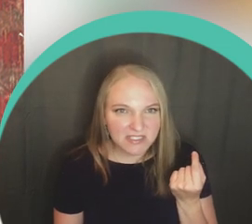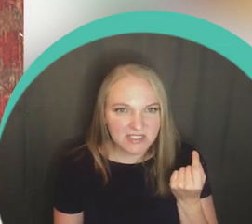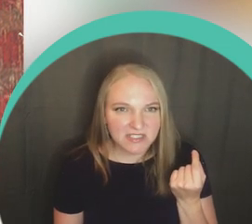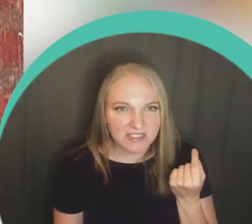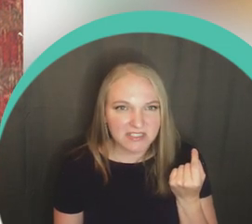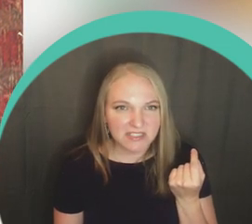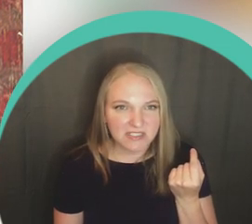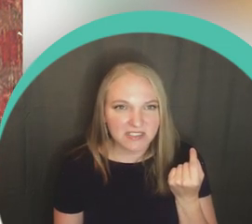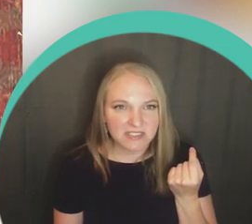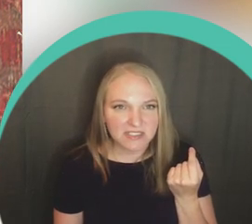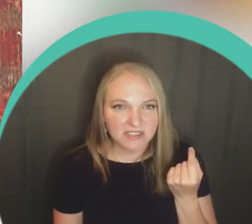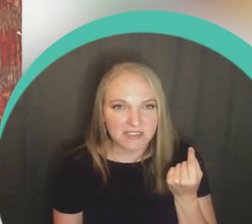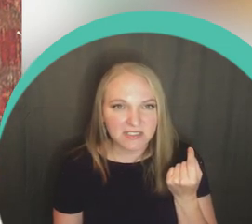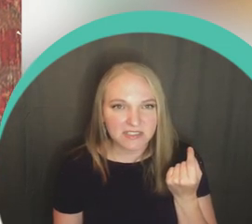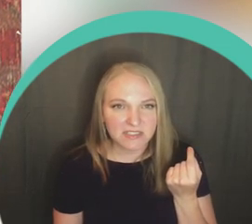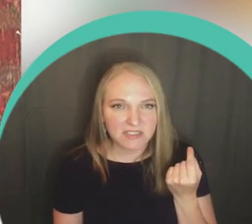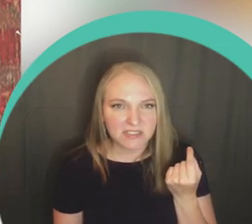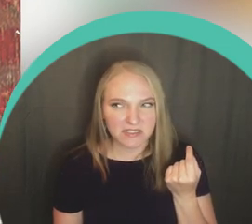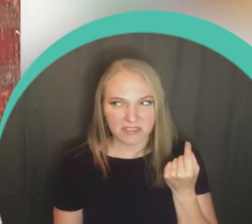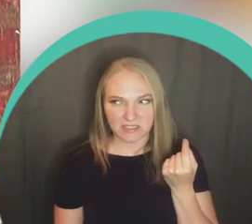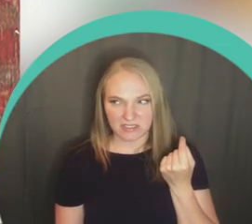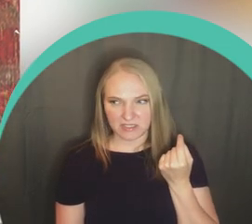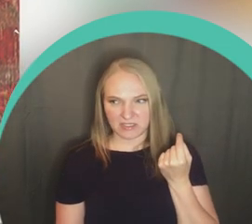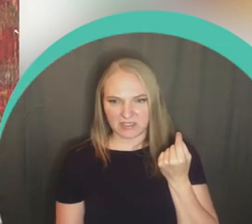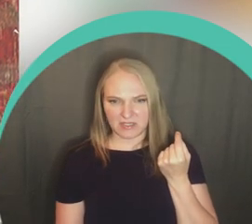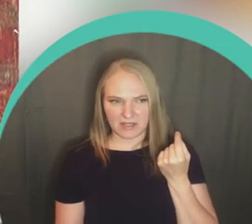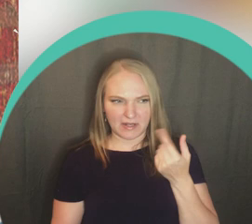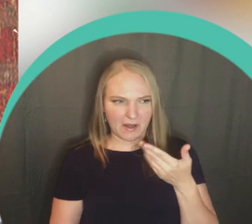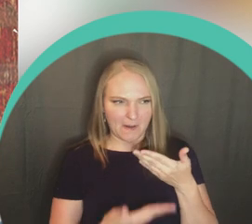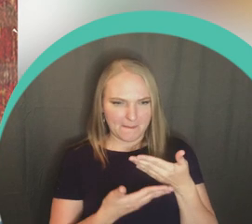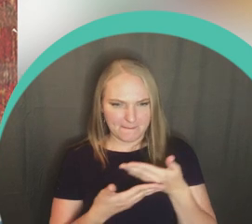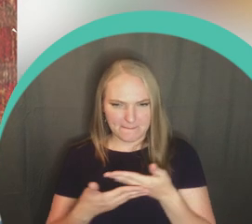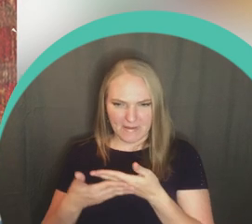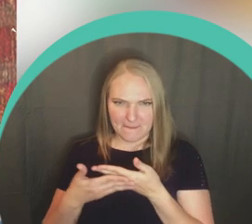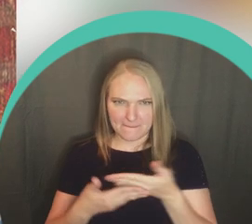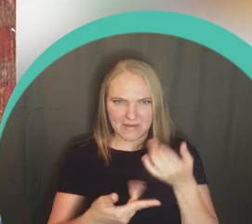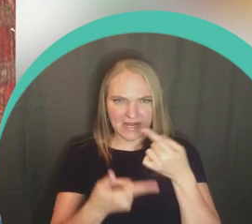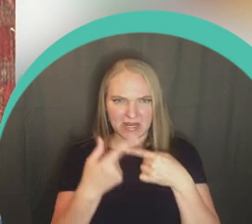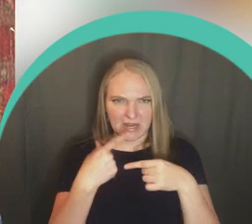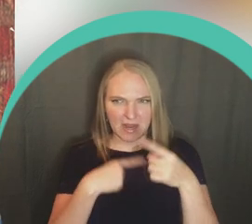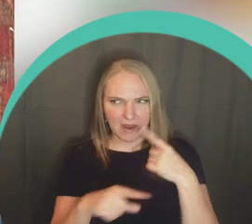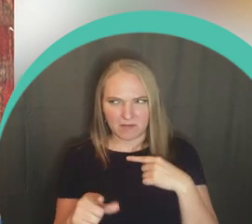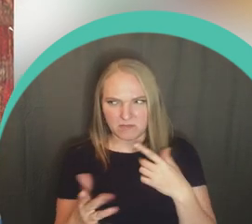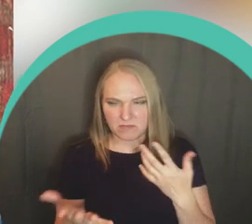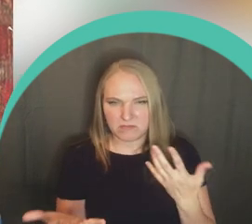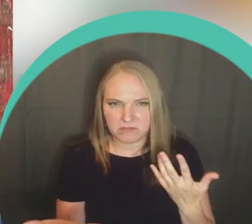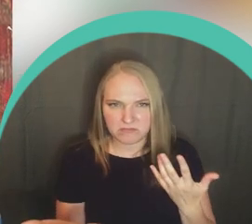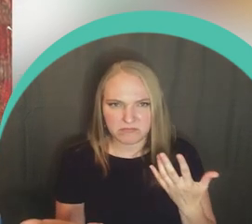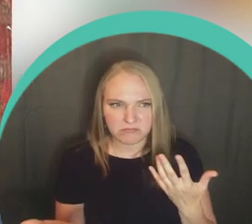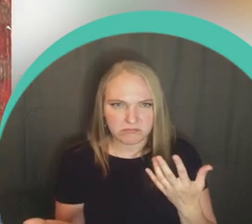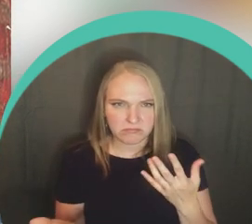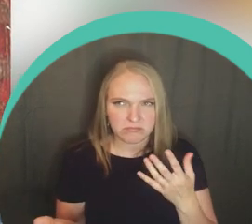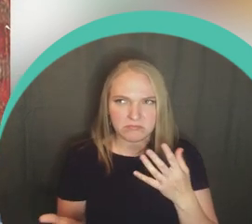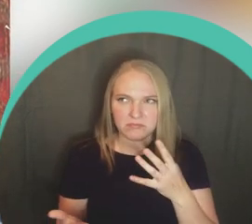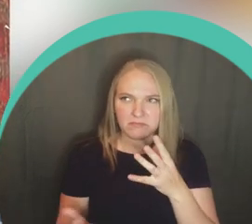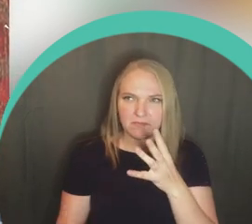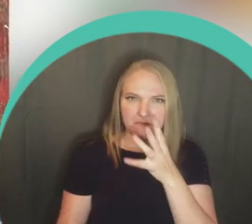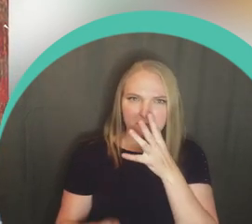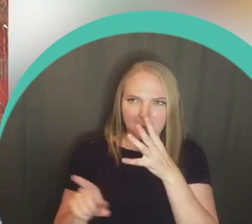"What will it be like when the baby comes? Will Mommy forget about me?"